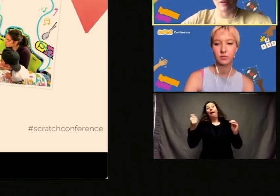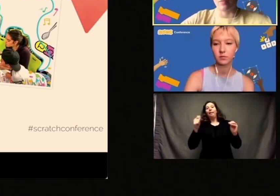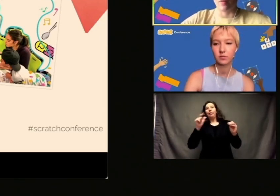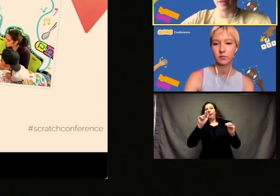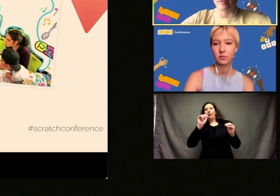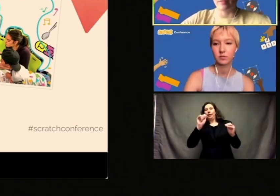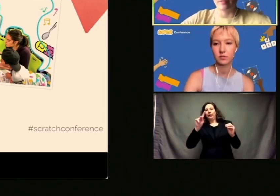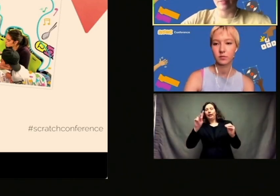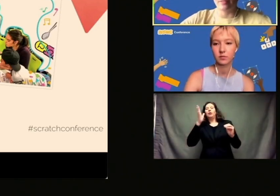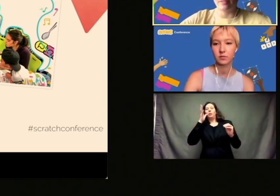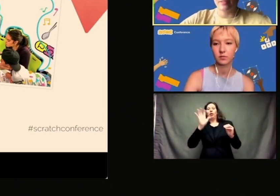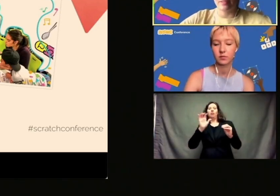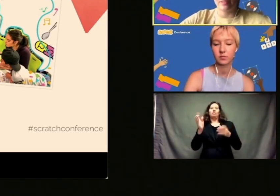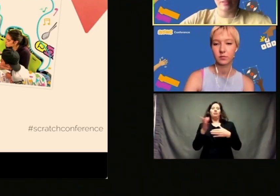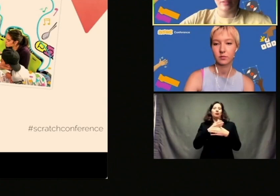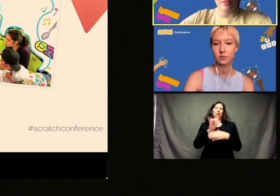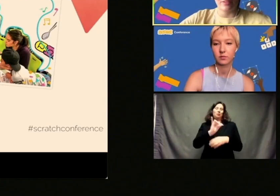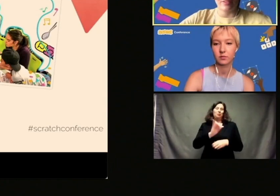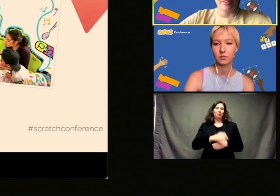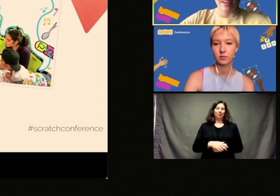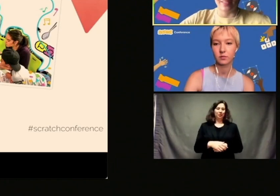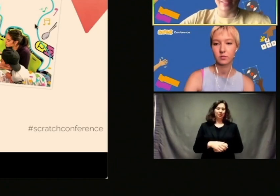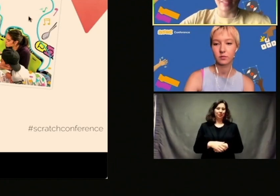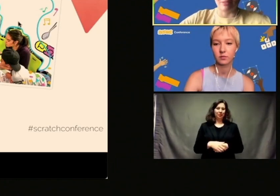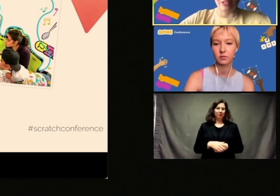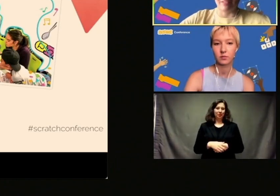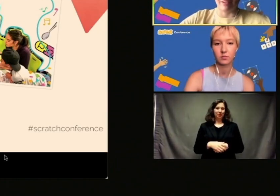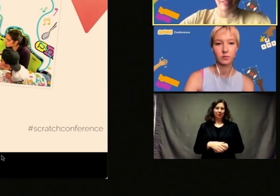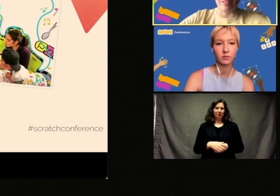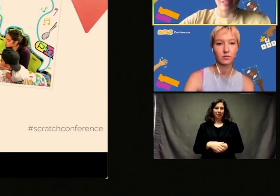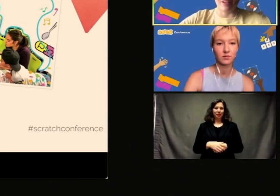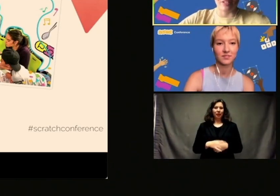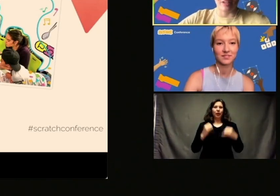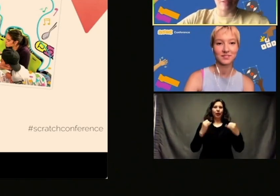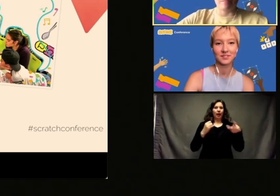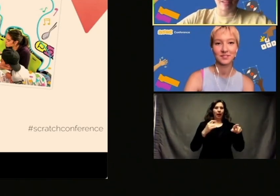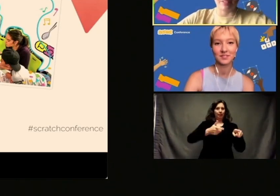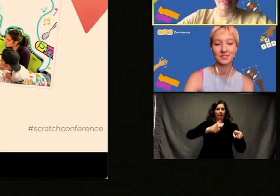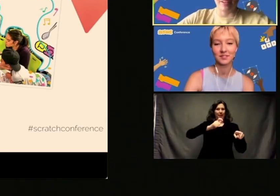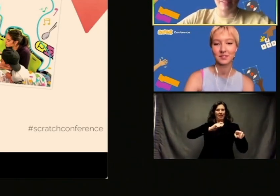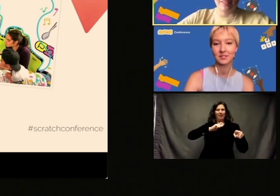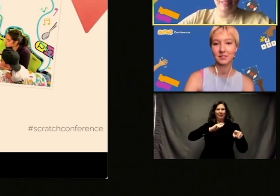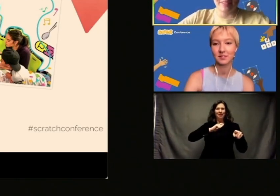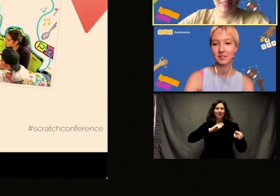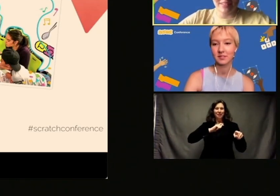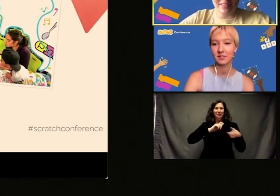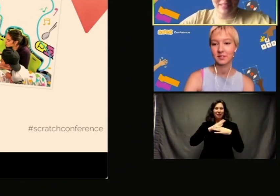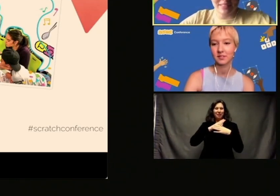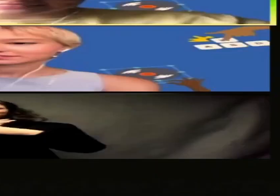guide online. Now you can stop sharing, Ricarose, and I'll share my screen.